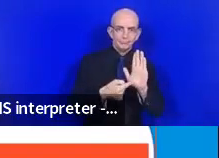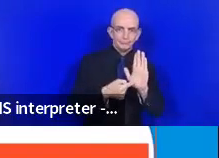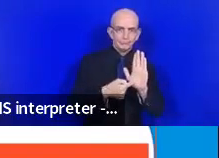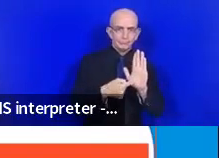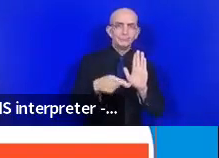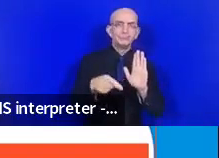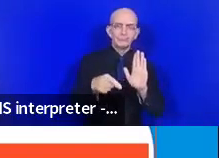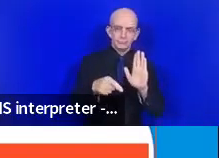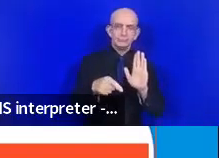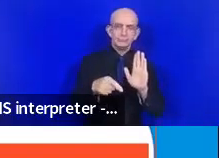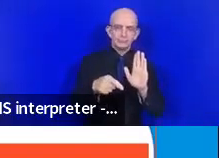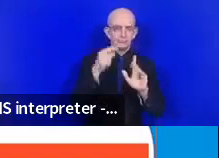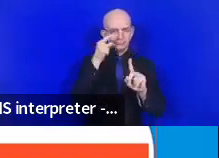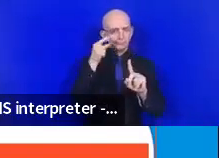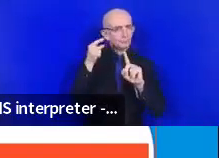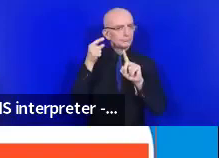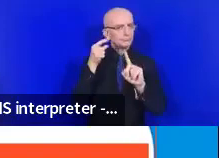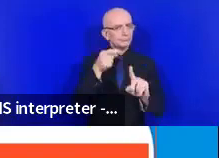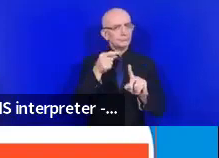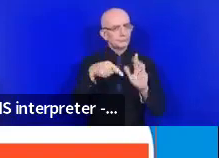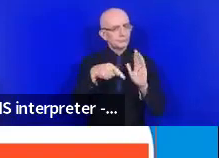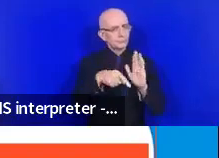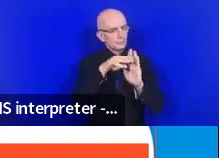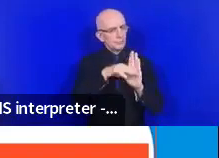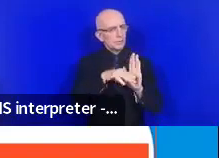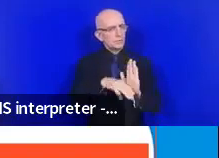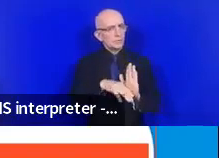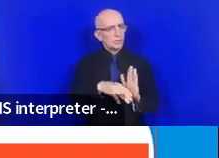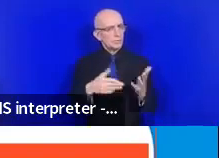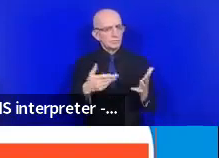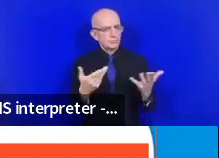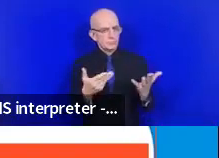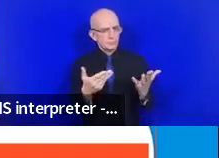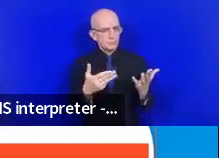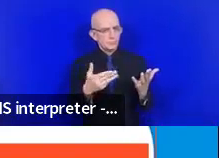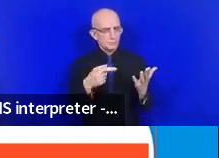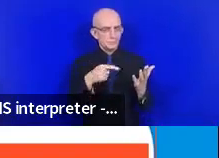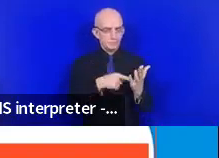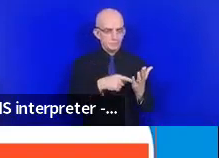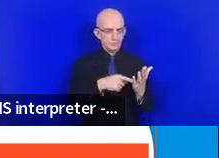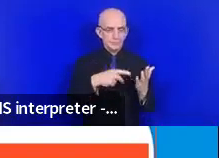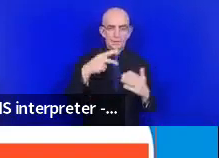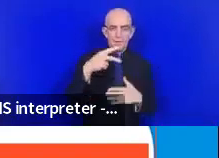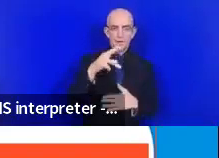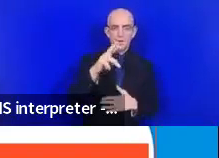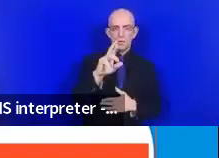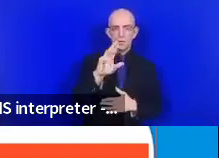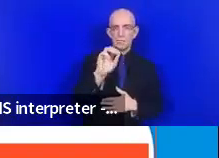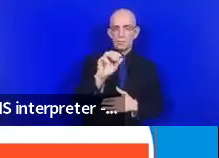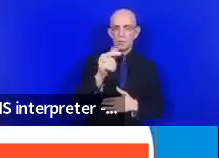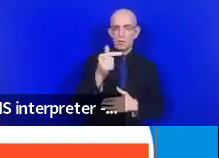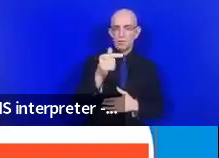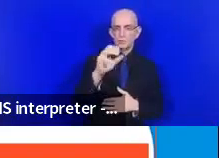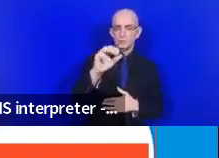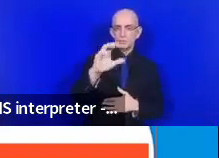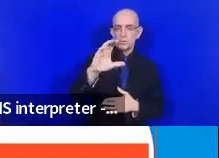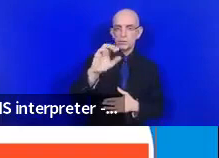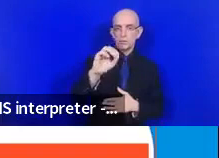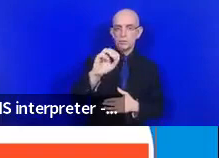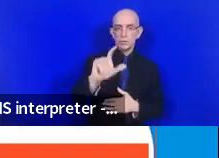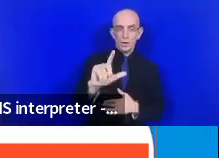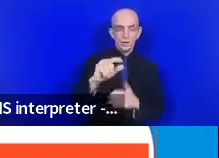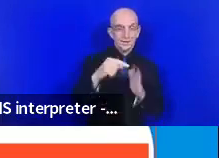protocol seeks to ensure that the spaces, both in person and virtual,